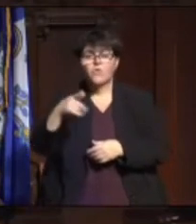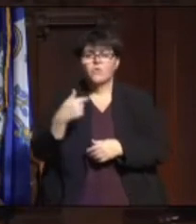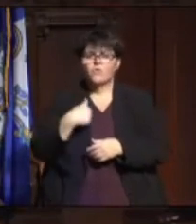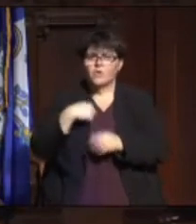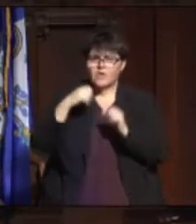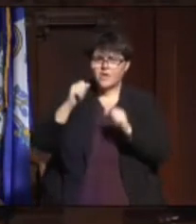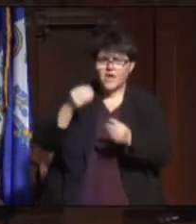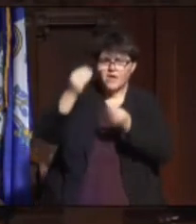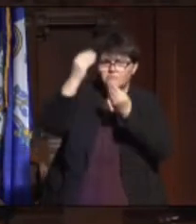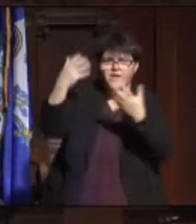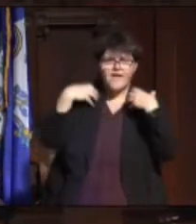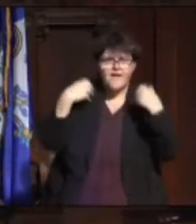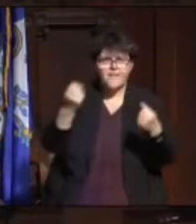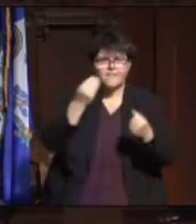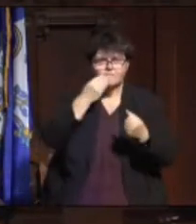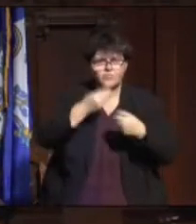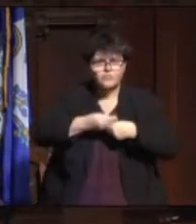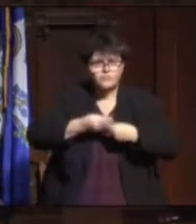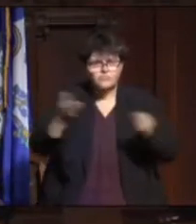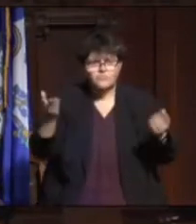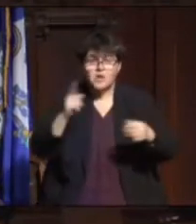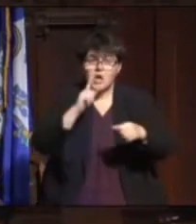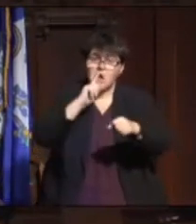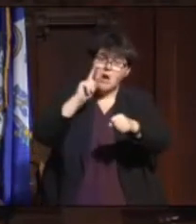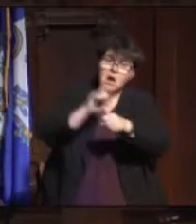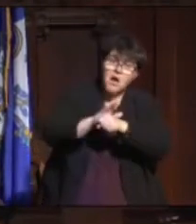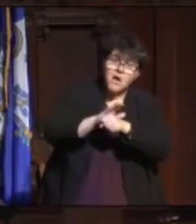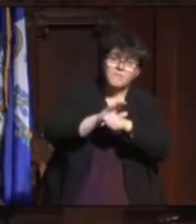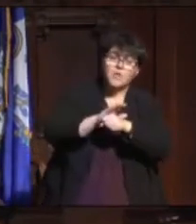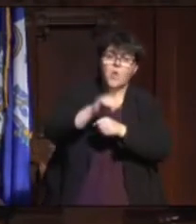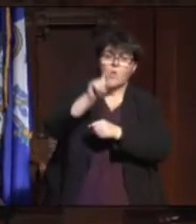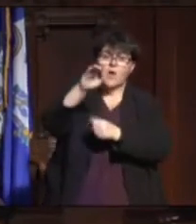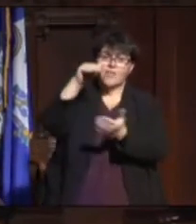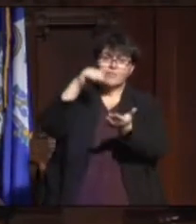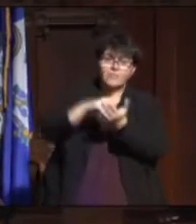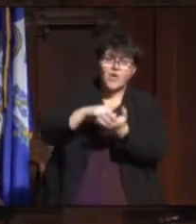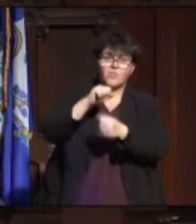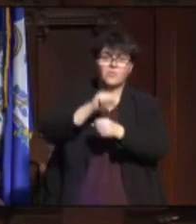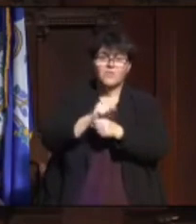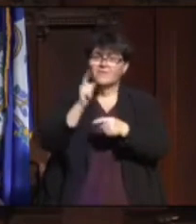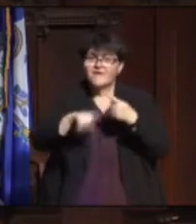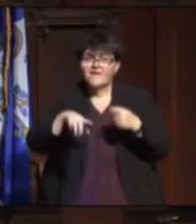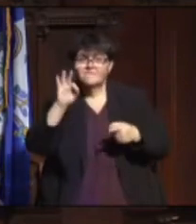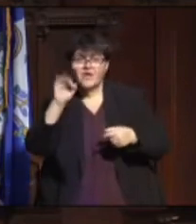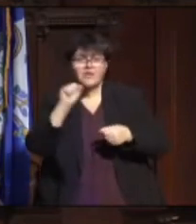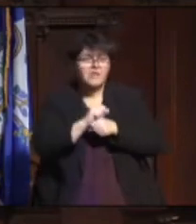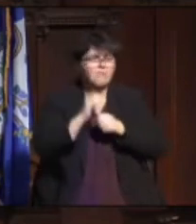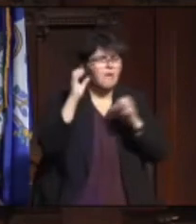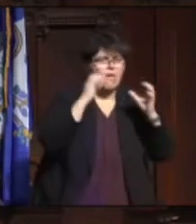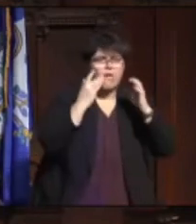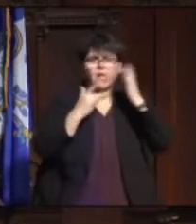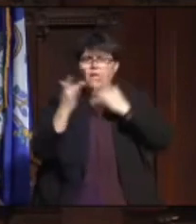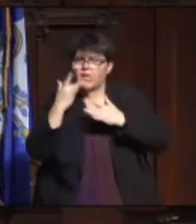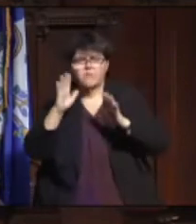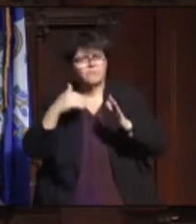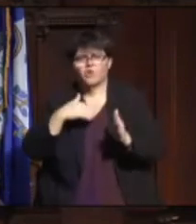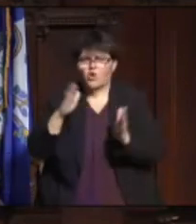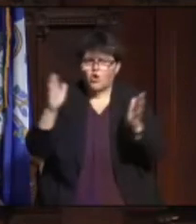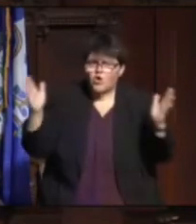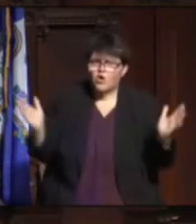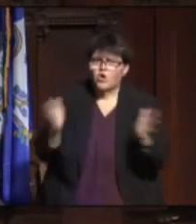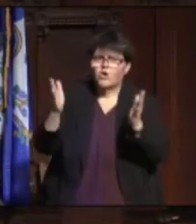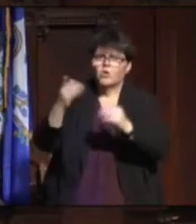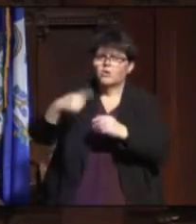unfilled. And our budget rewards employers who provide on-the-job training and expands the Office of Workforce Strategy to